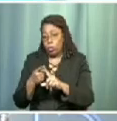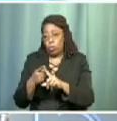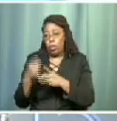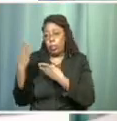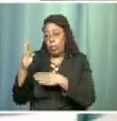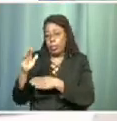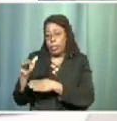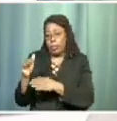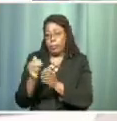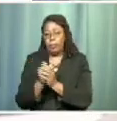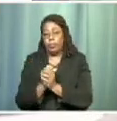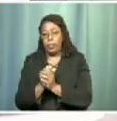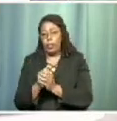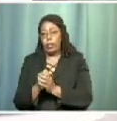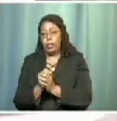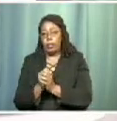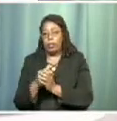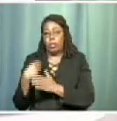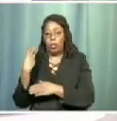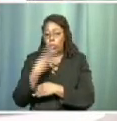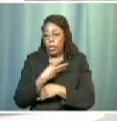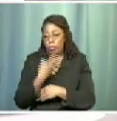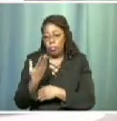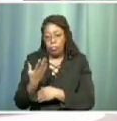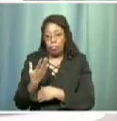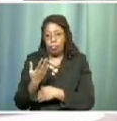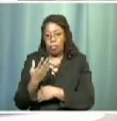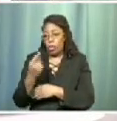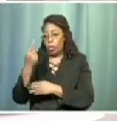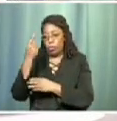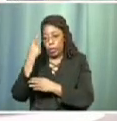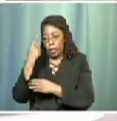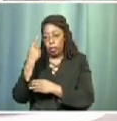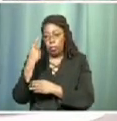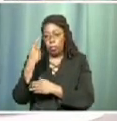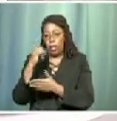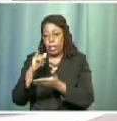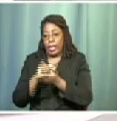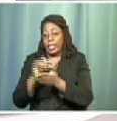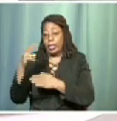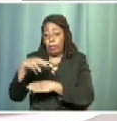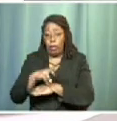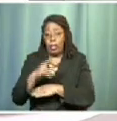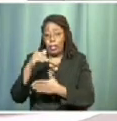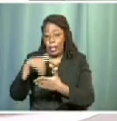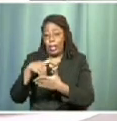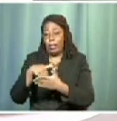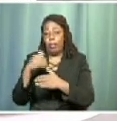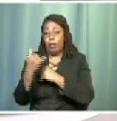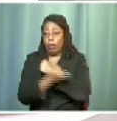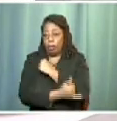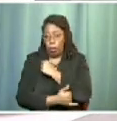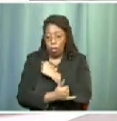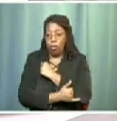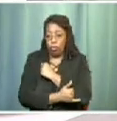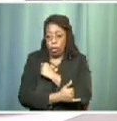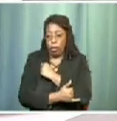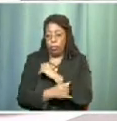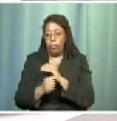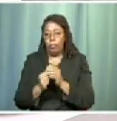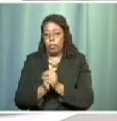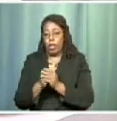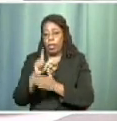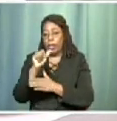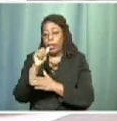Bahamas. We are not convinced that the variant is in the country, but with that being said, the National Reference